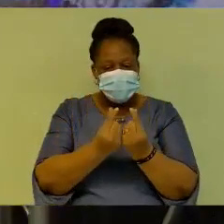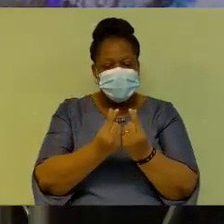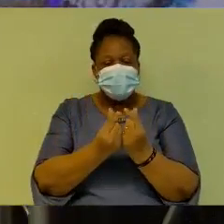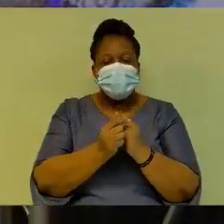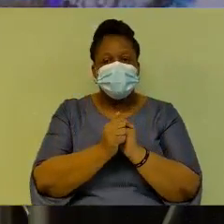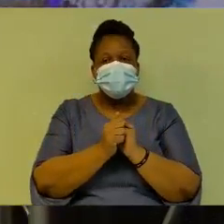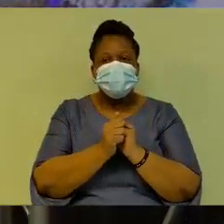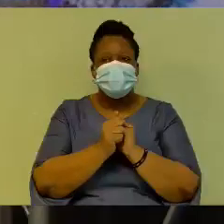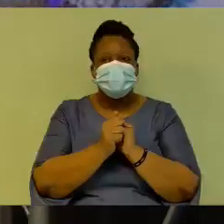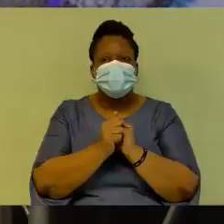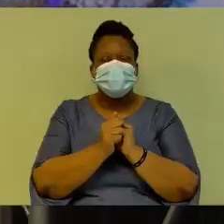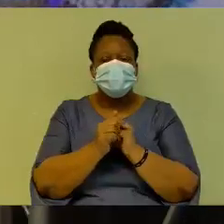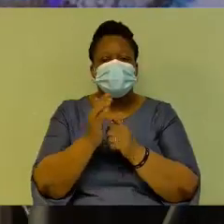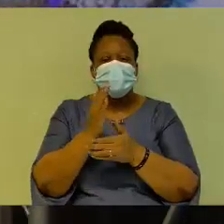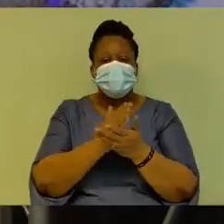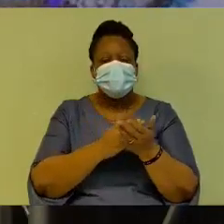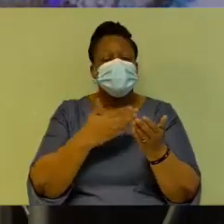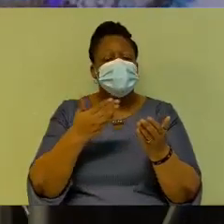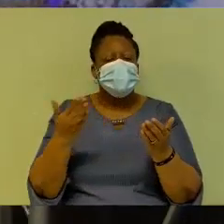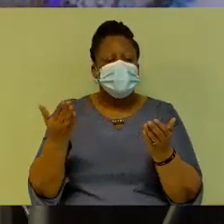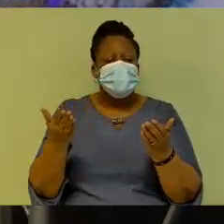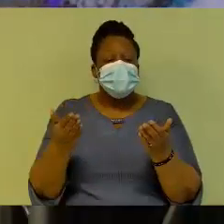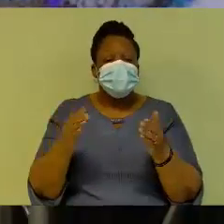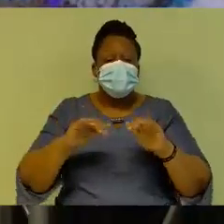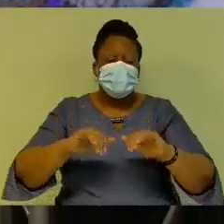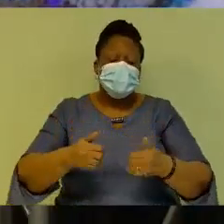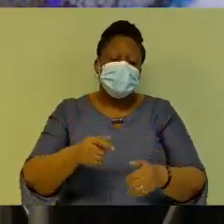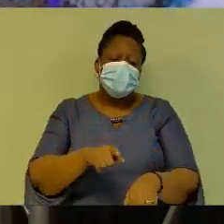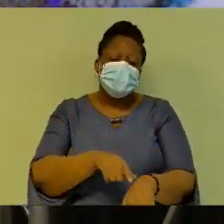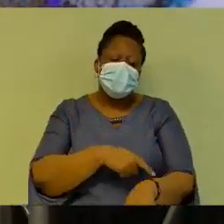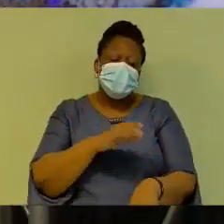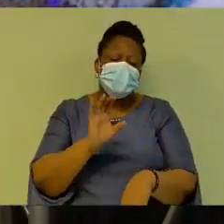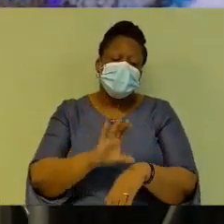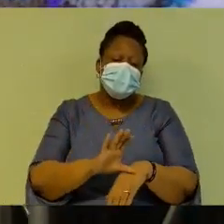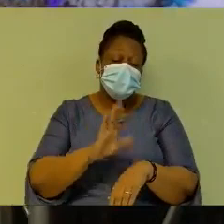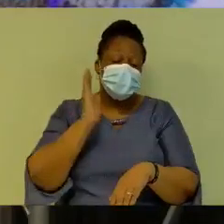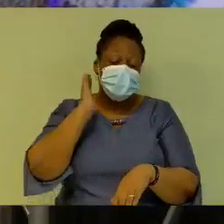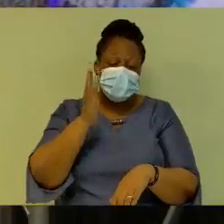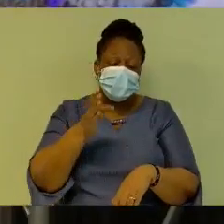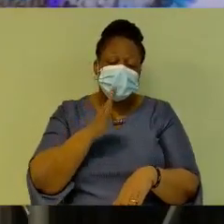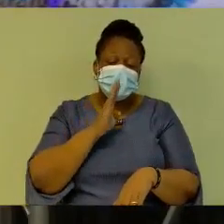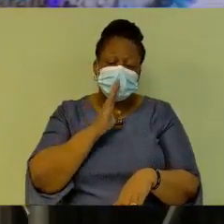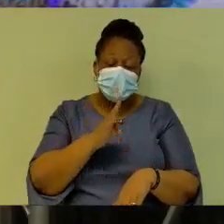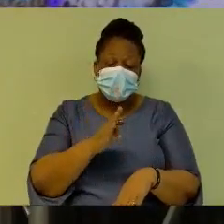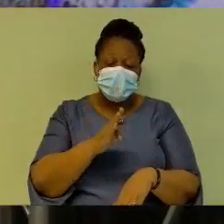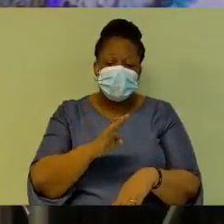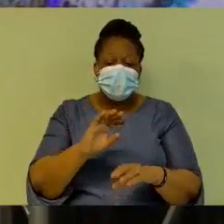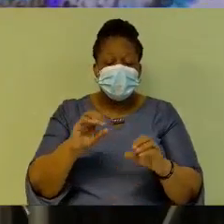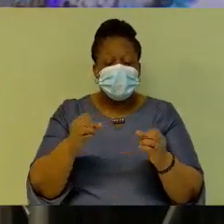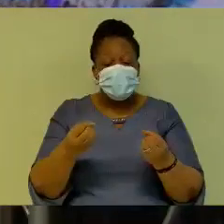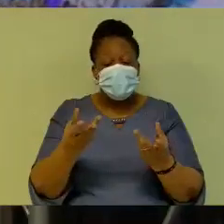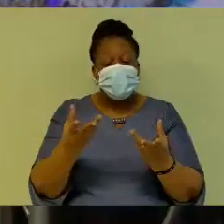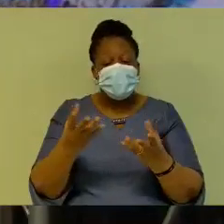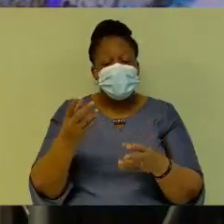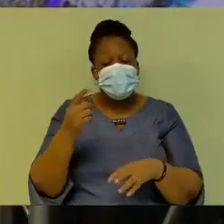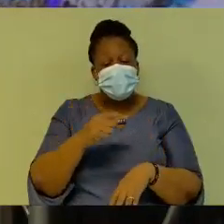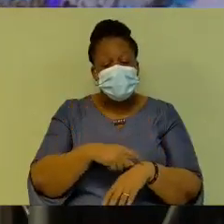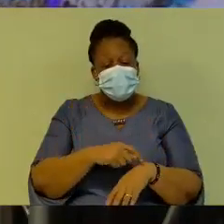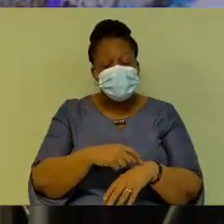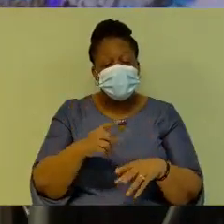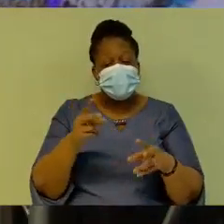deliverables of the meeting that we discussed was the duration of service and the number of services that can be held in one day,